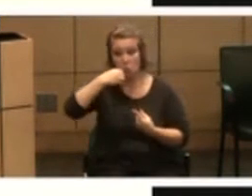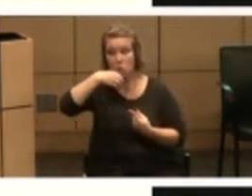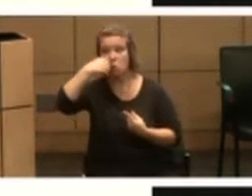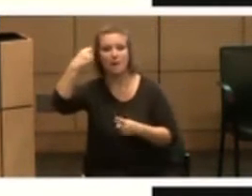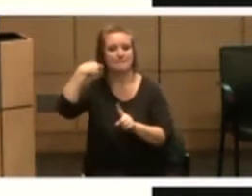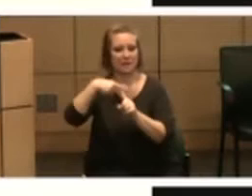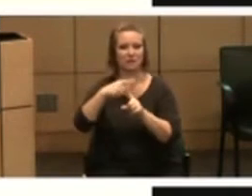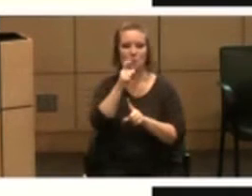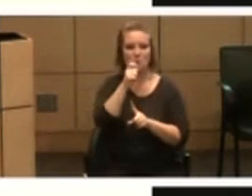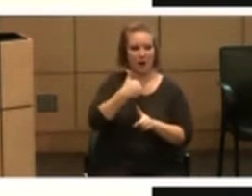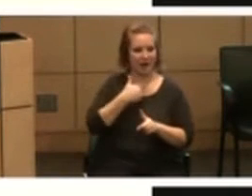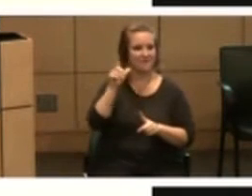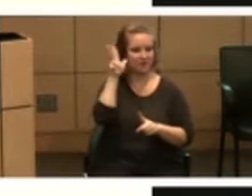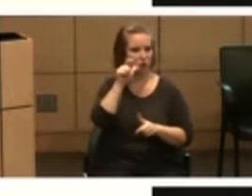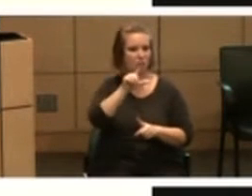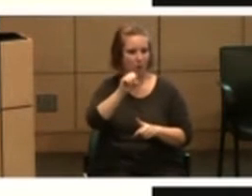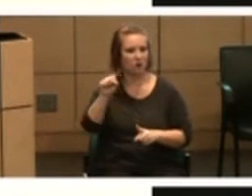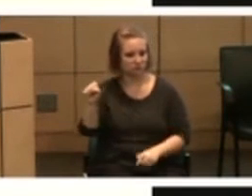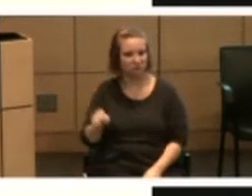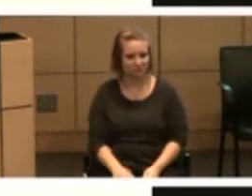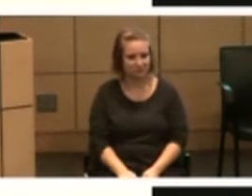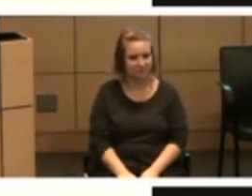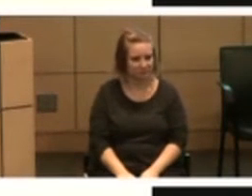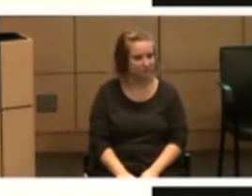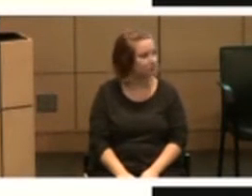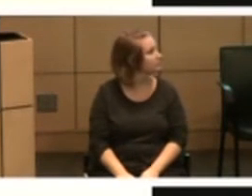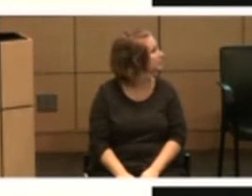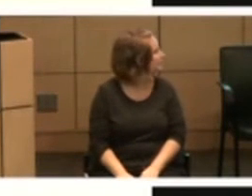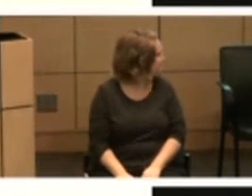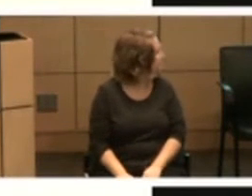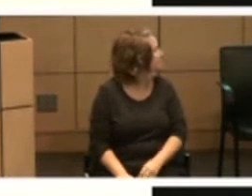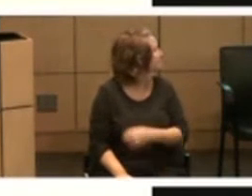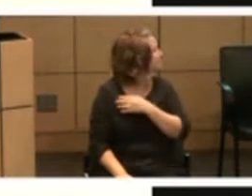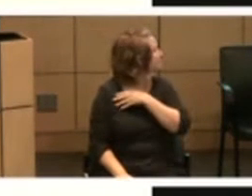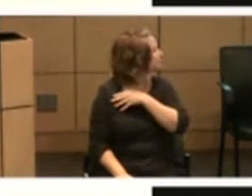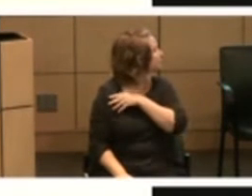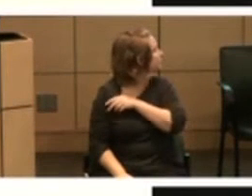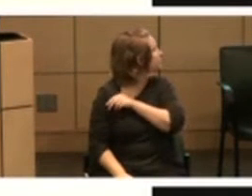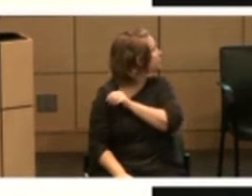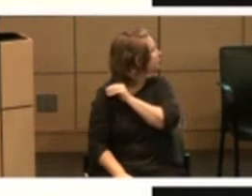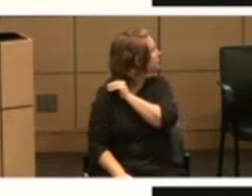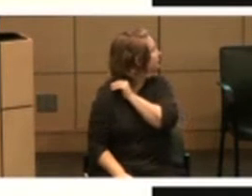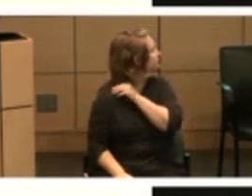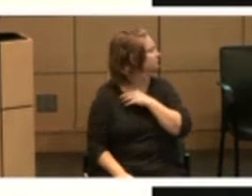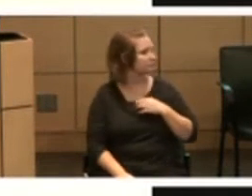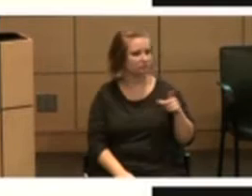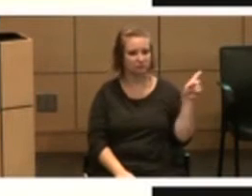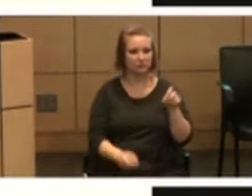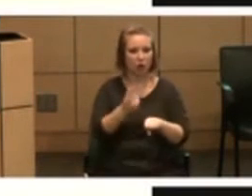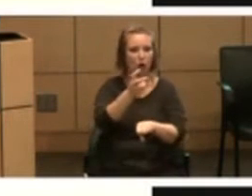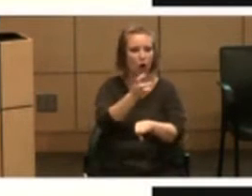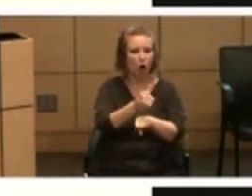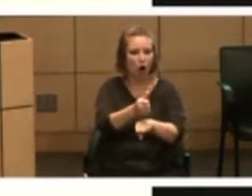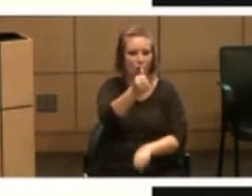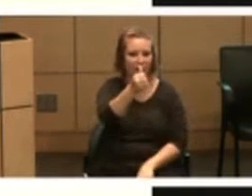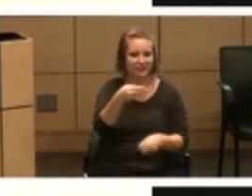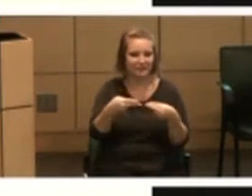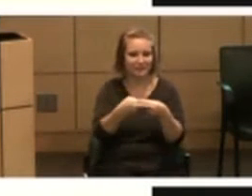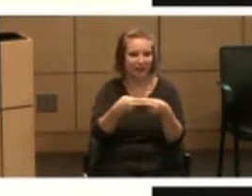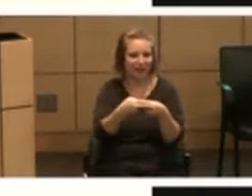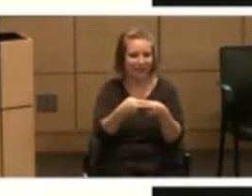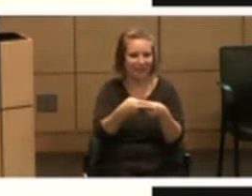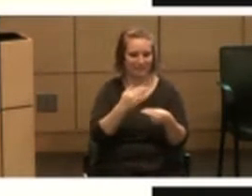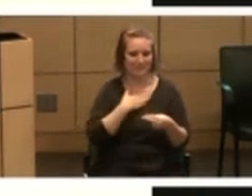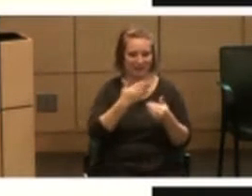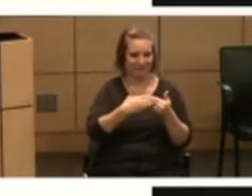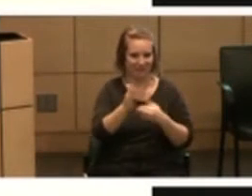hearing loss. Okay. All right, so this is the hardest slide of the whole talk, and I promise you the whole talk is not going to be